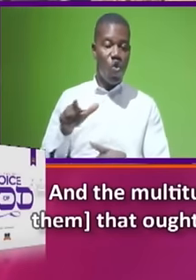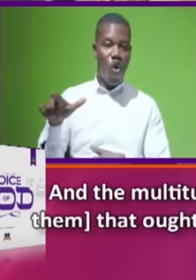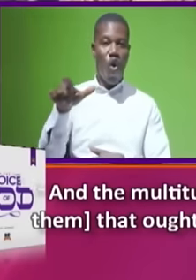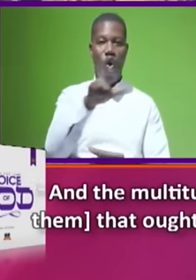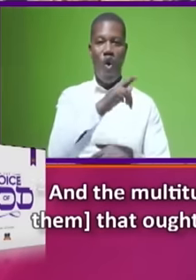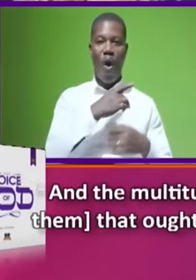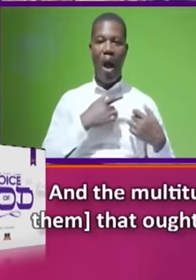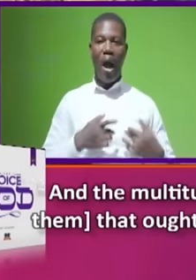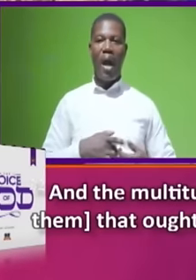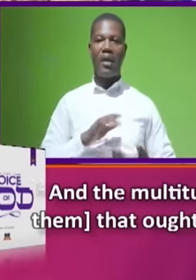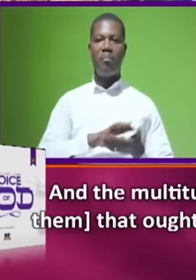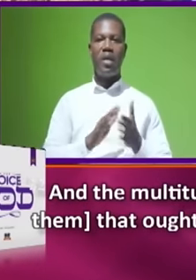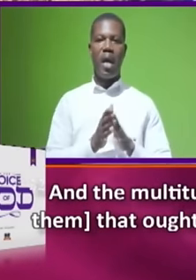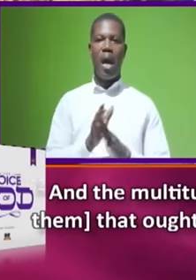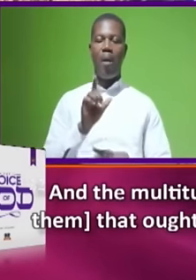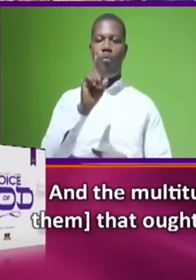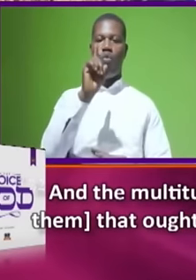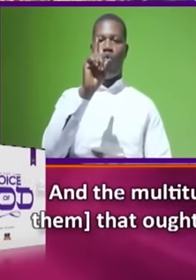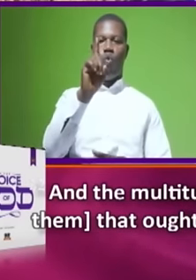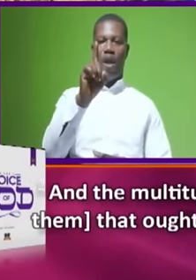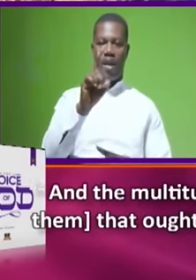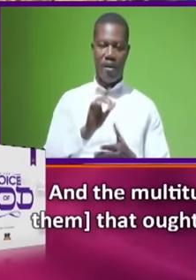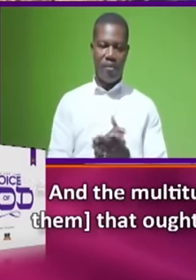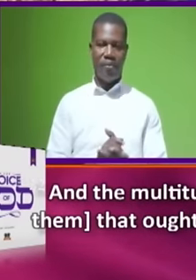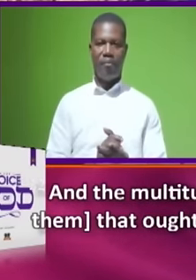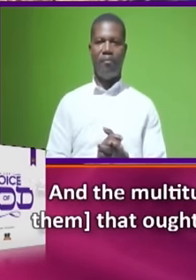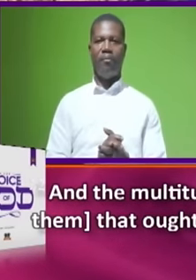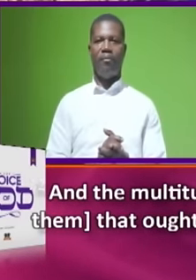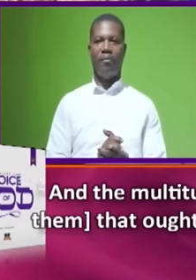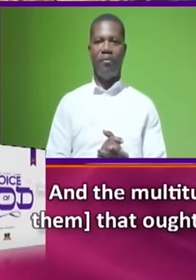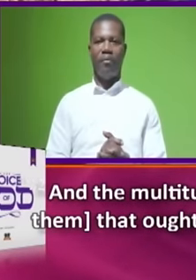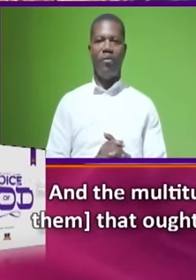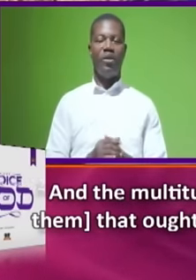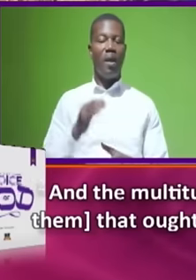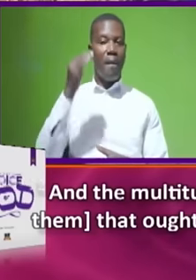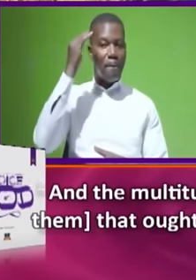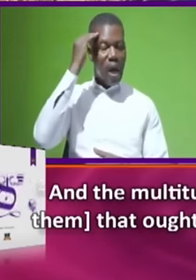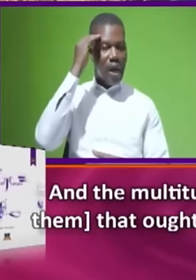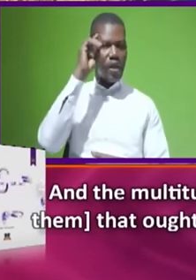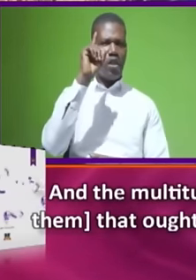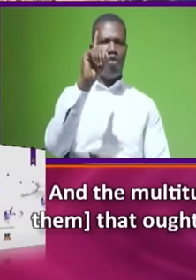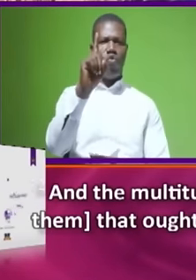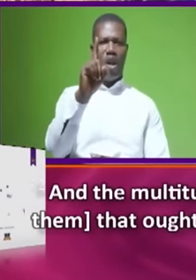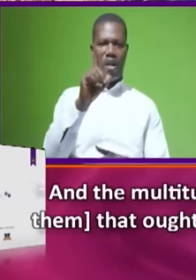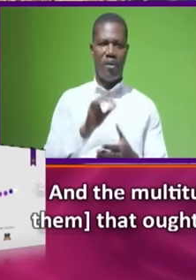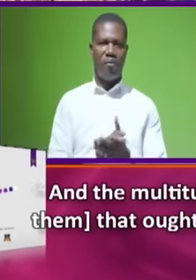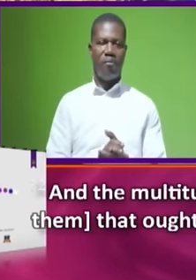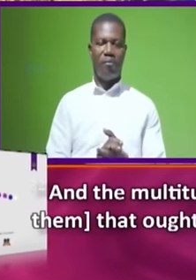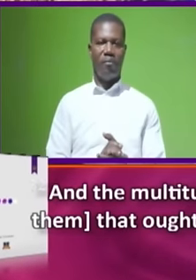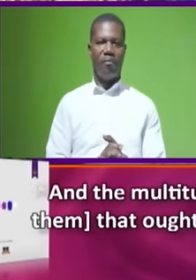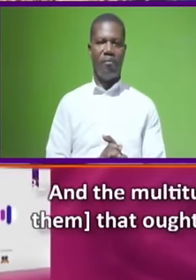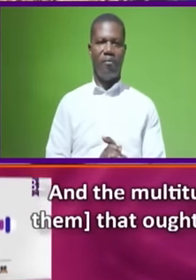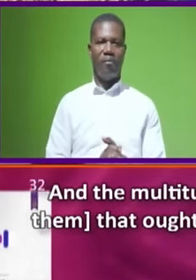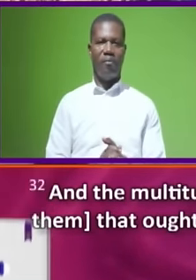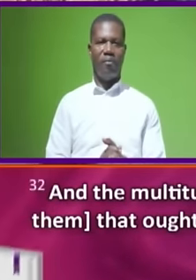word. And out of that, they shared one heart and had one mind.